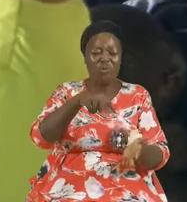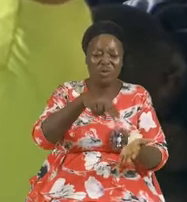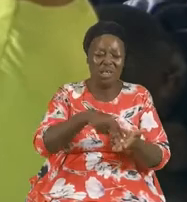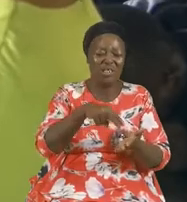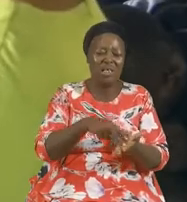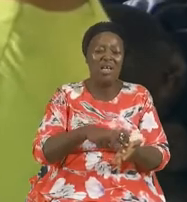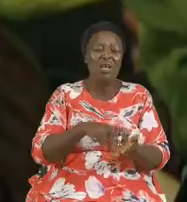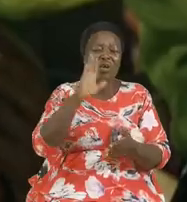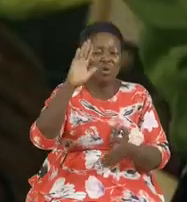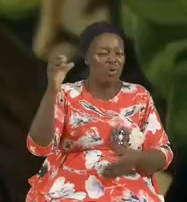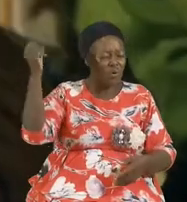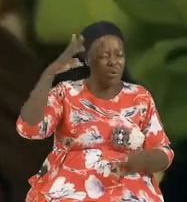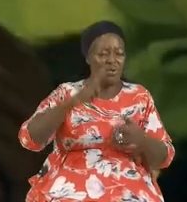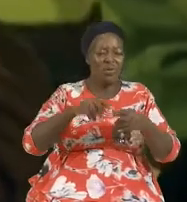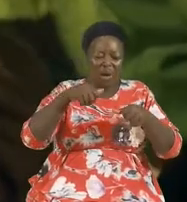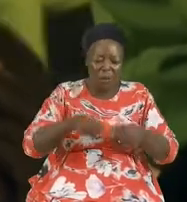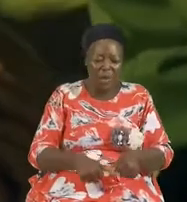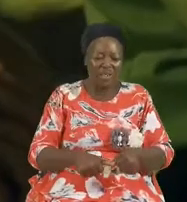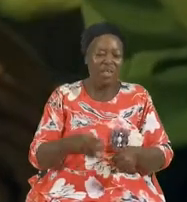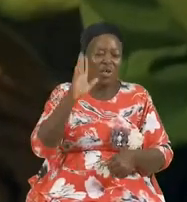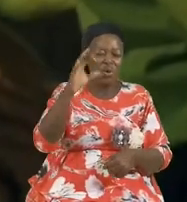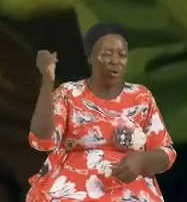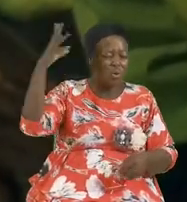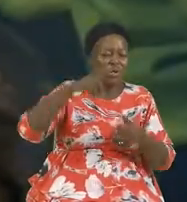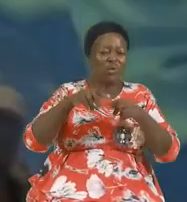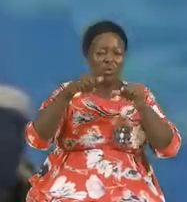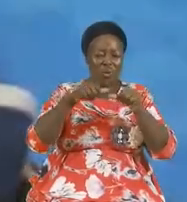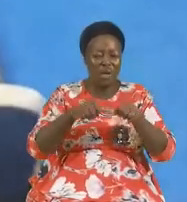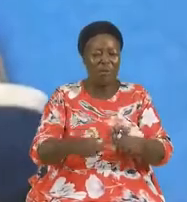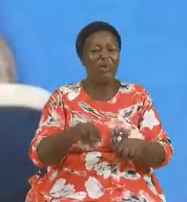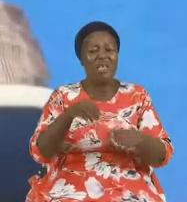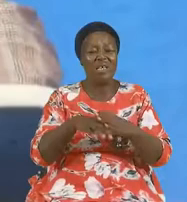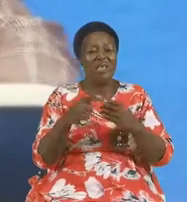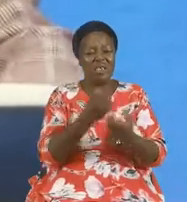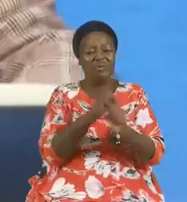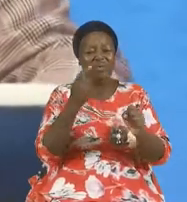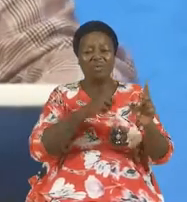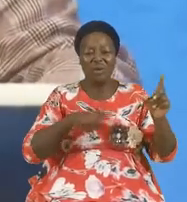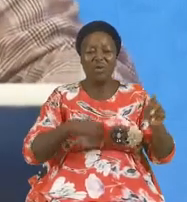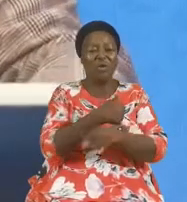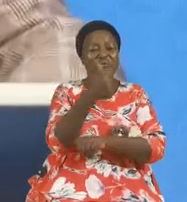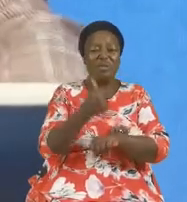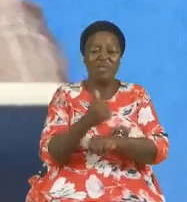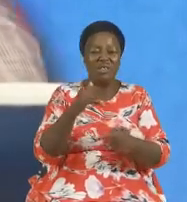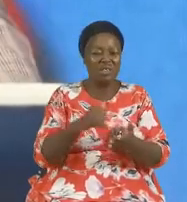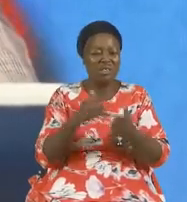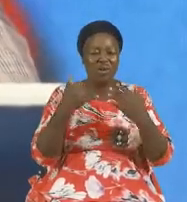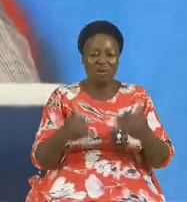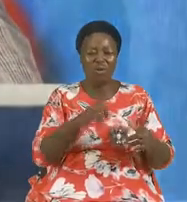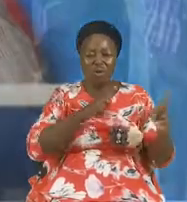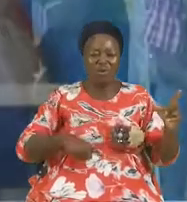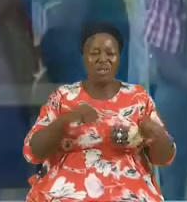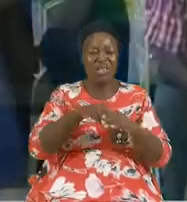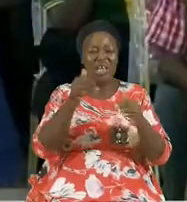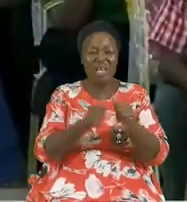your grace to keep on standing. Your grace to abide, your grace to remain in the salvation of